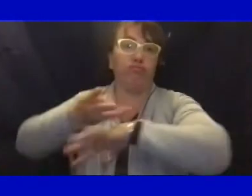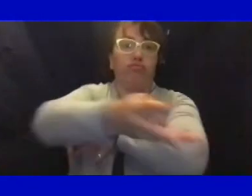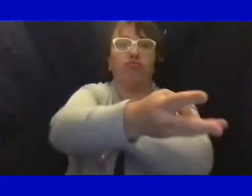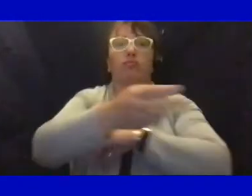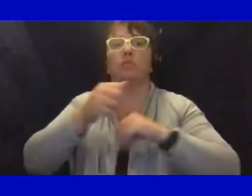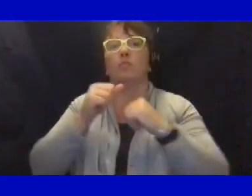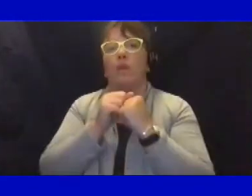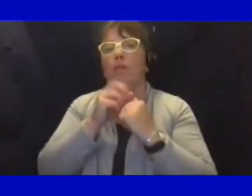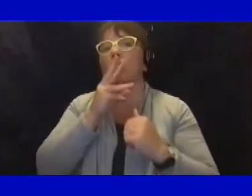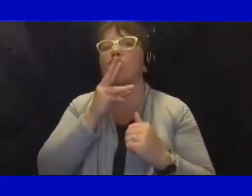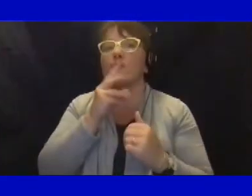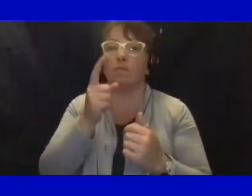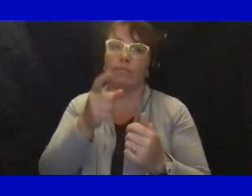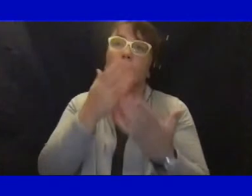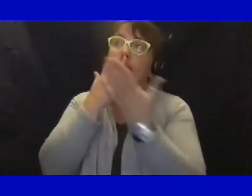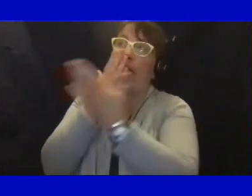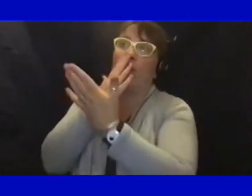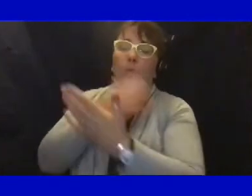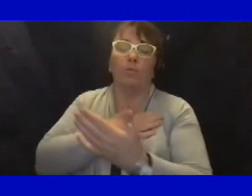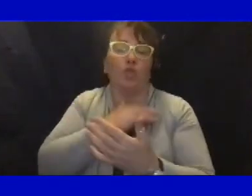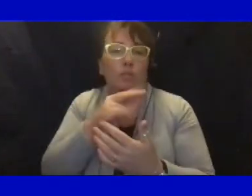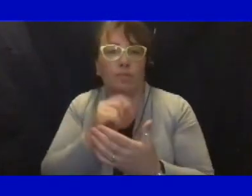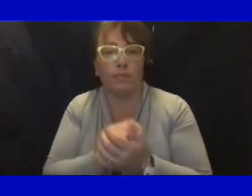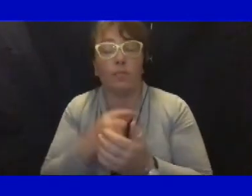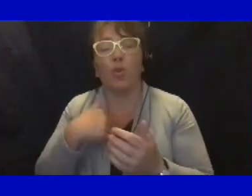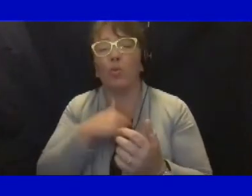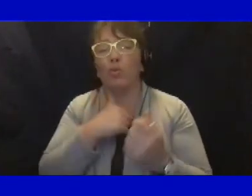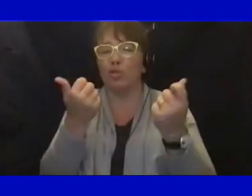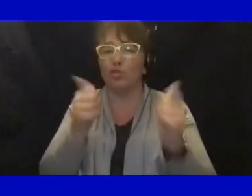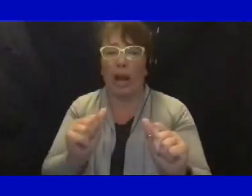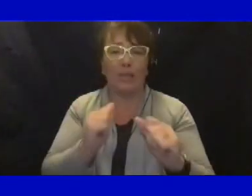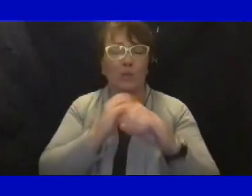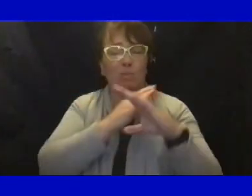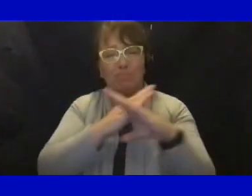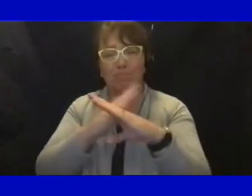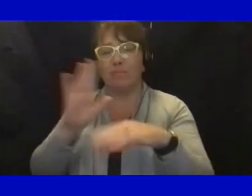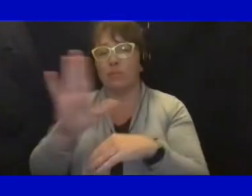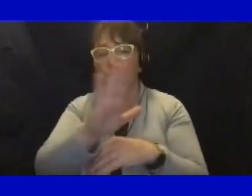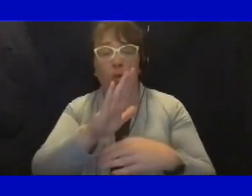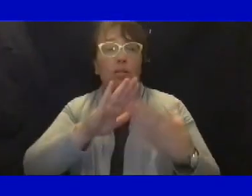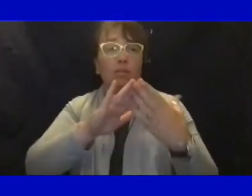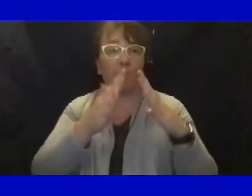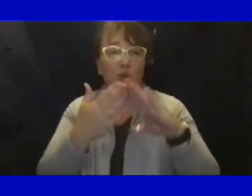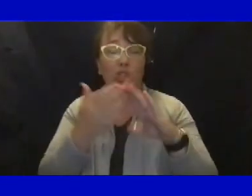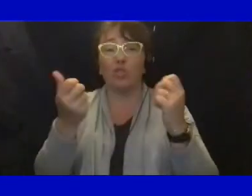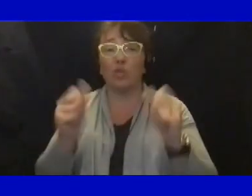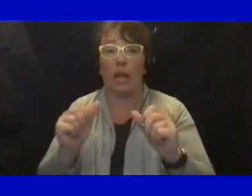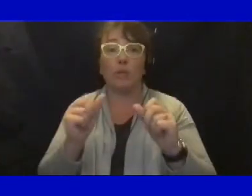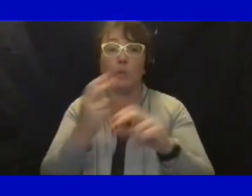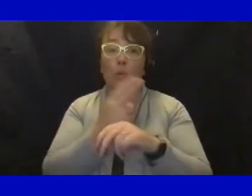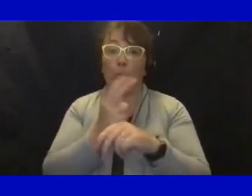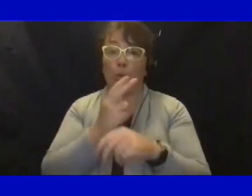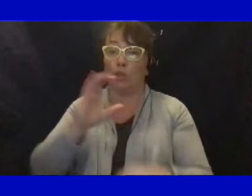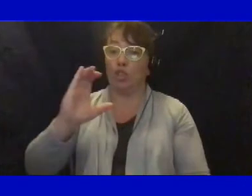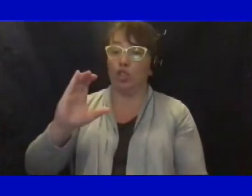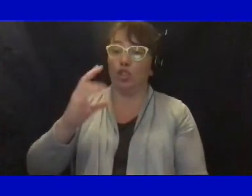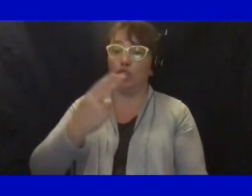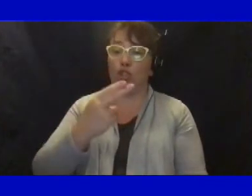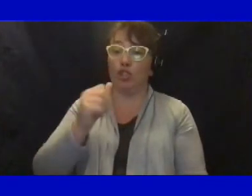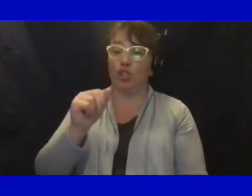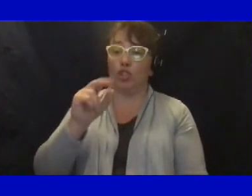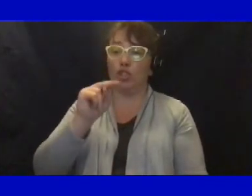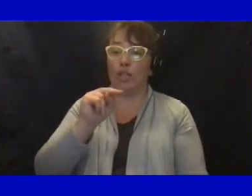so we're going to be doing everything we can this winter to keep those channels functioning and keep water in those channels. But there is a risk that they